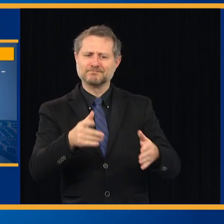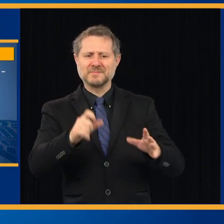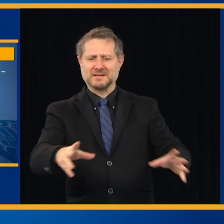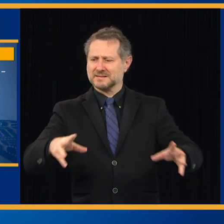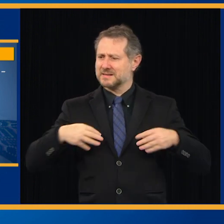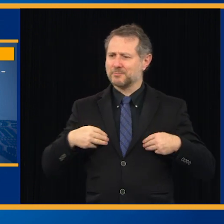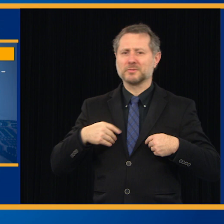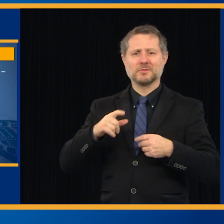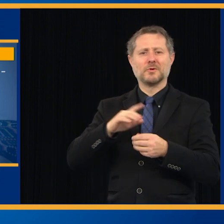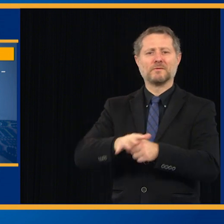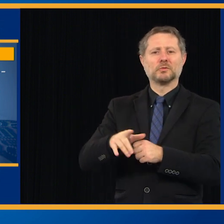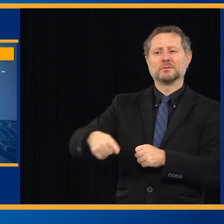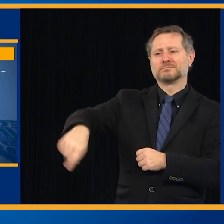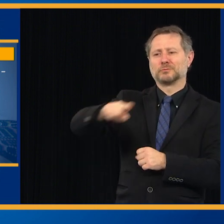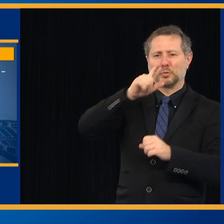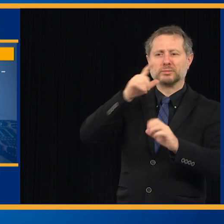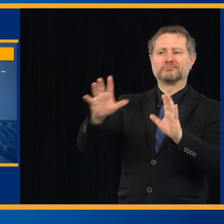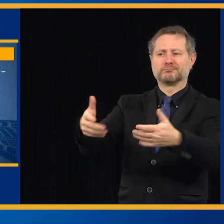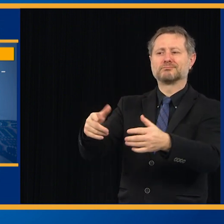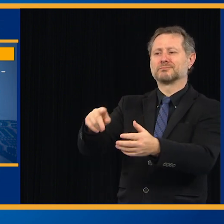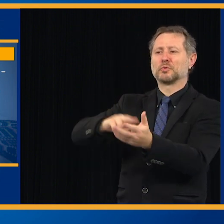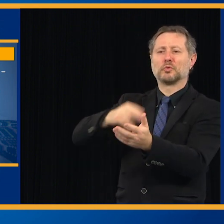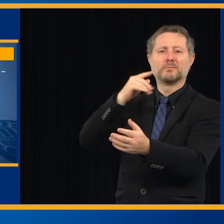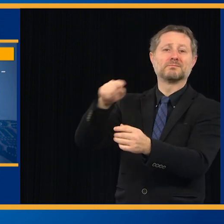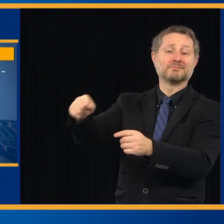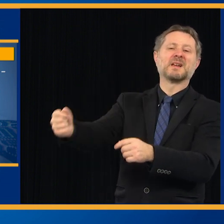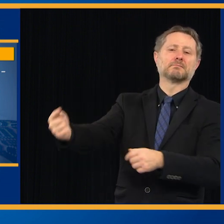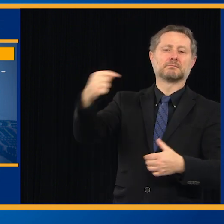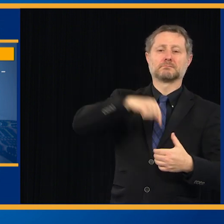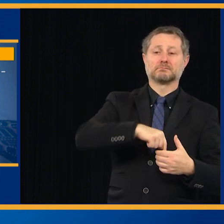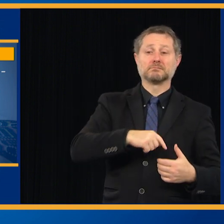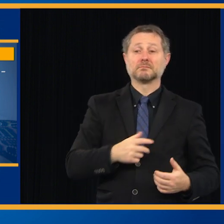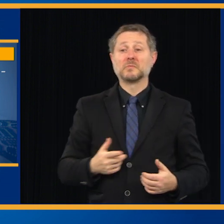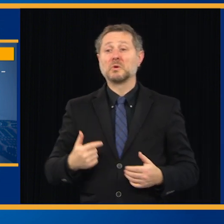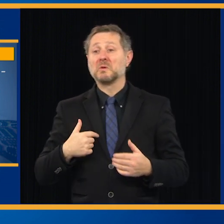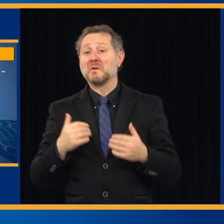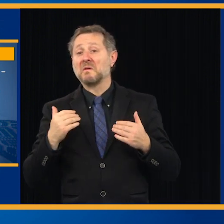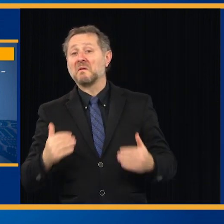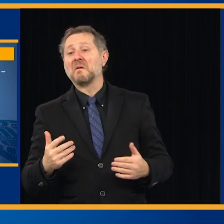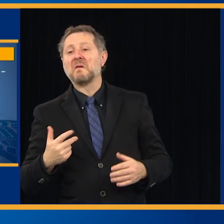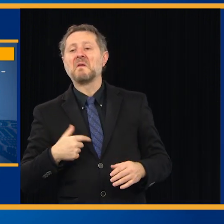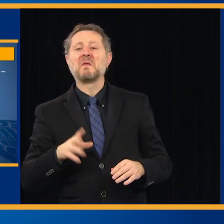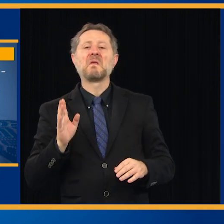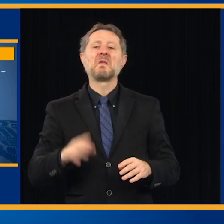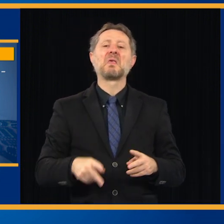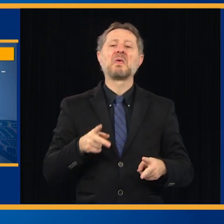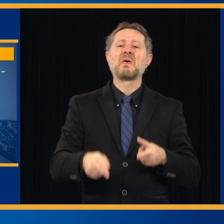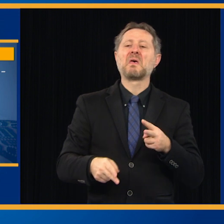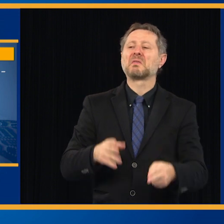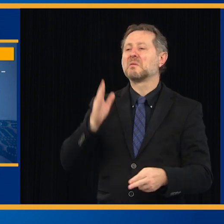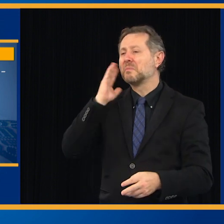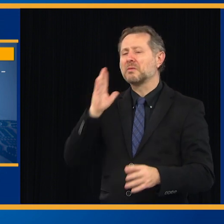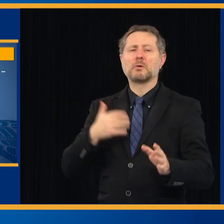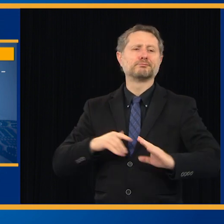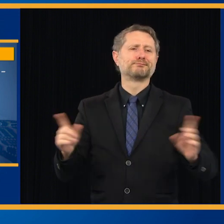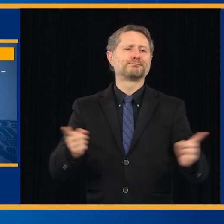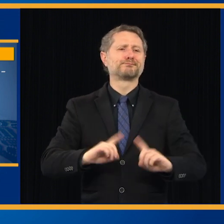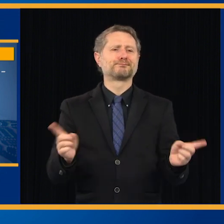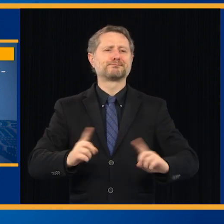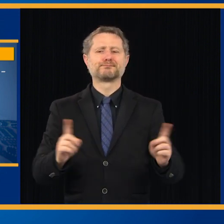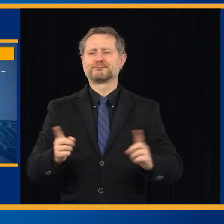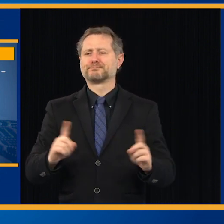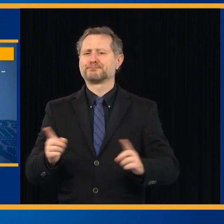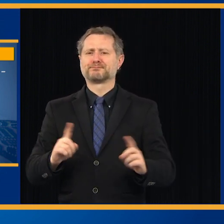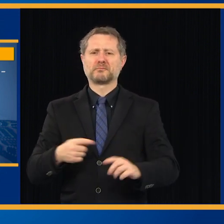residents. We're not reducing the number of hospital beds that we have available. We've always had